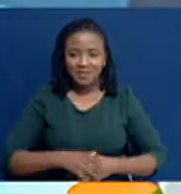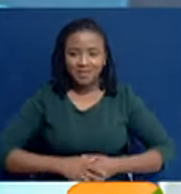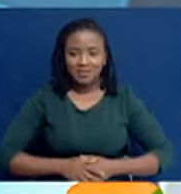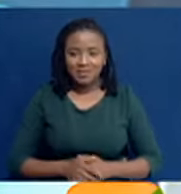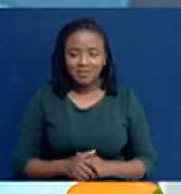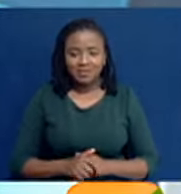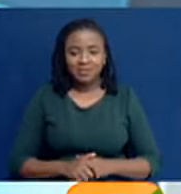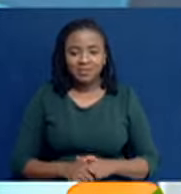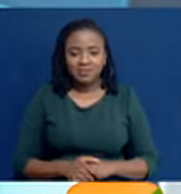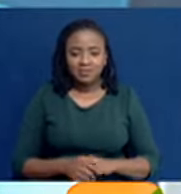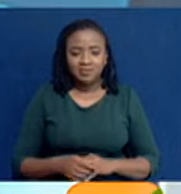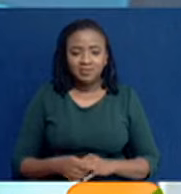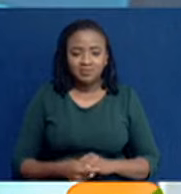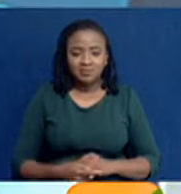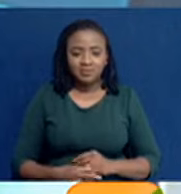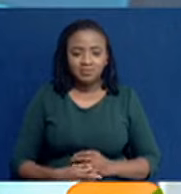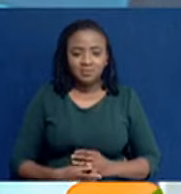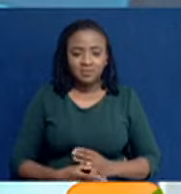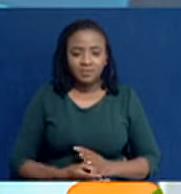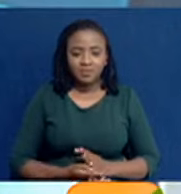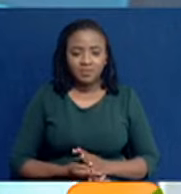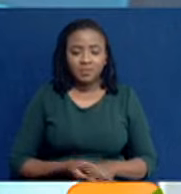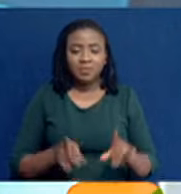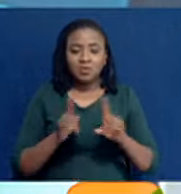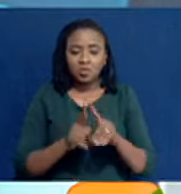course. And if you remember,